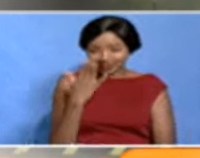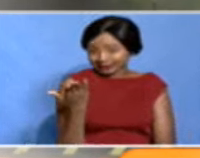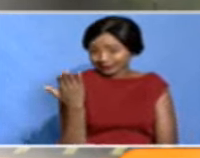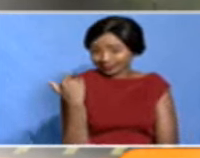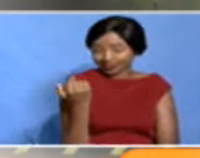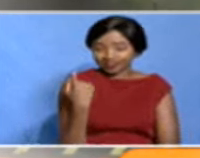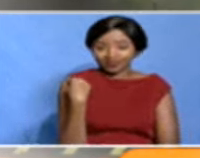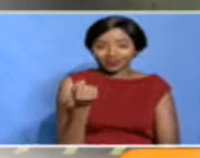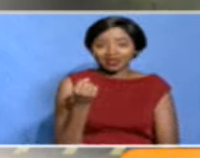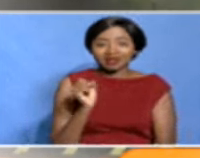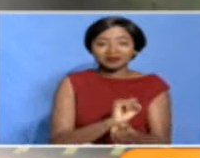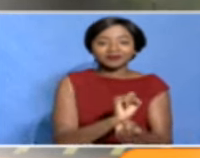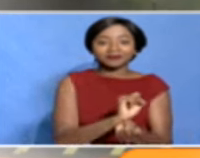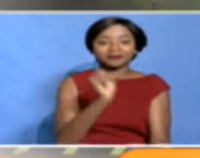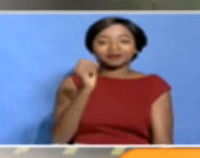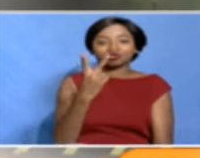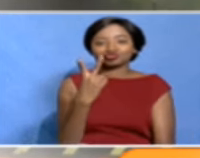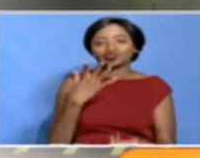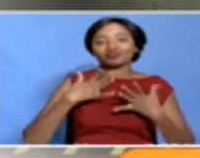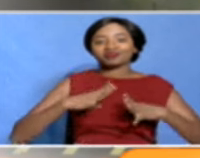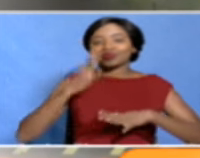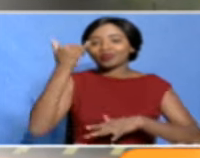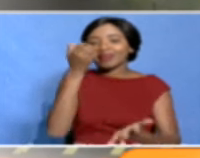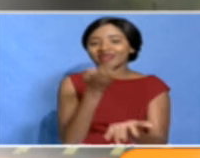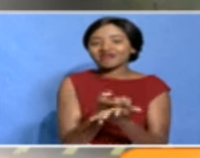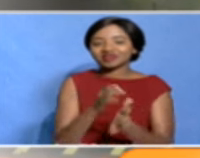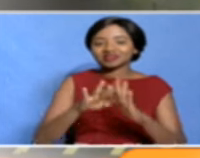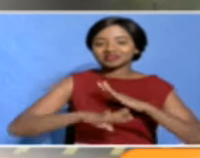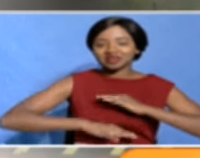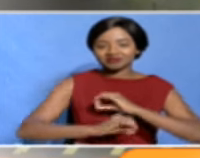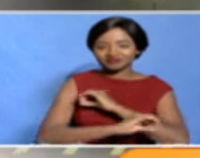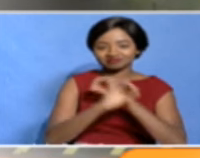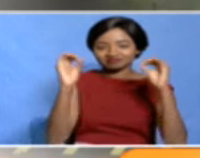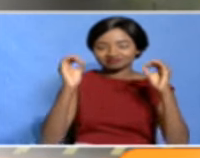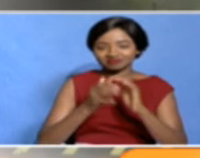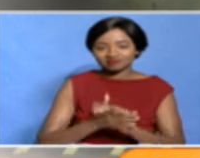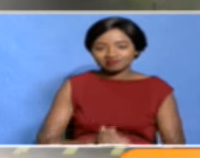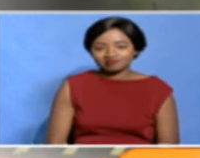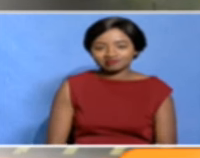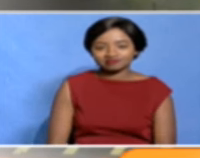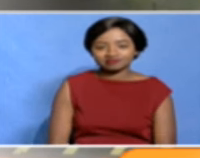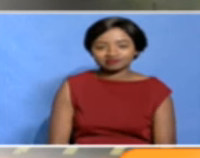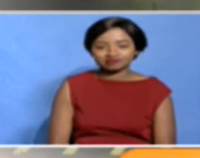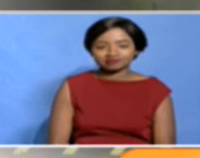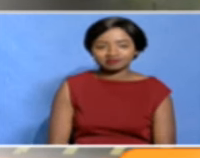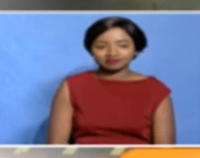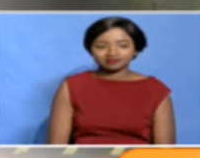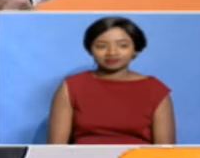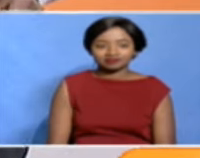suspects after police found no evidence linking them to the attack.